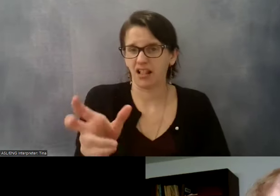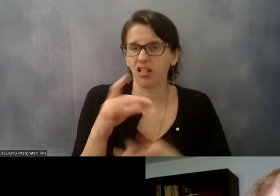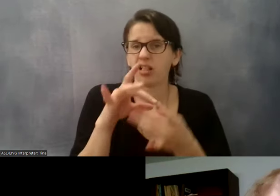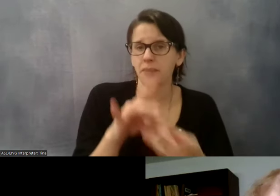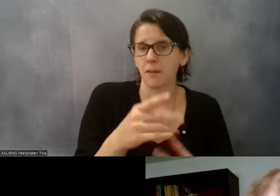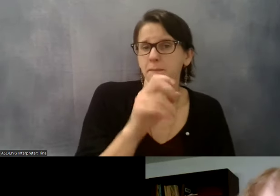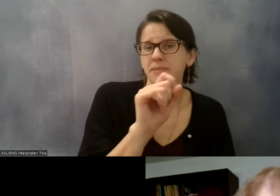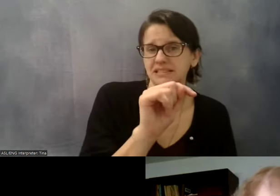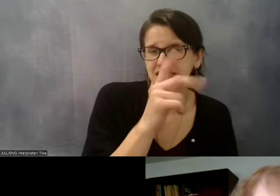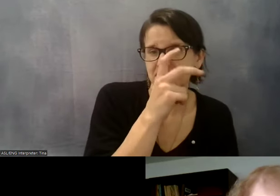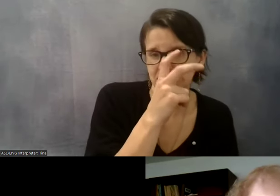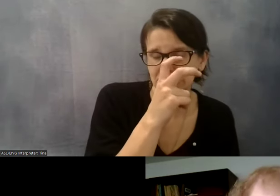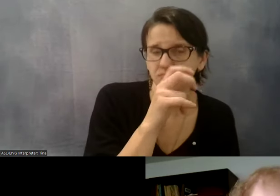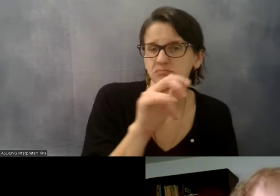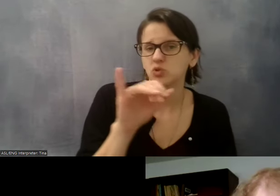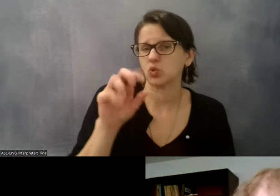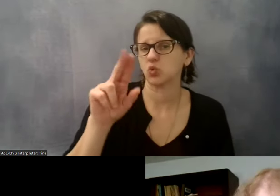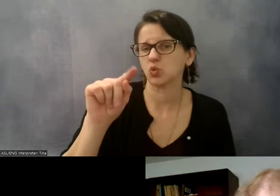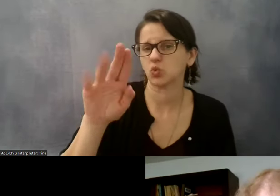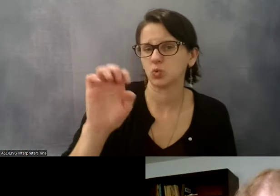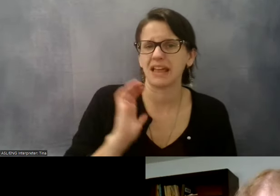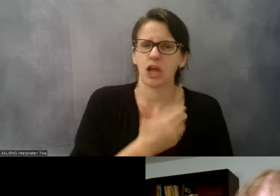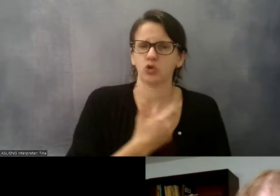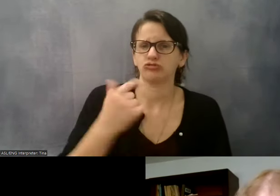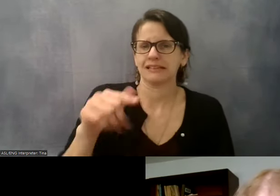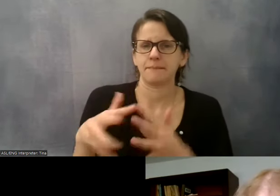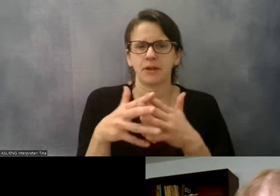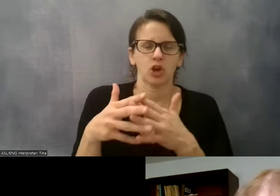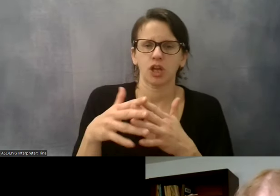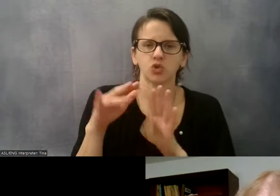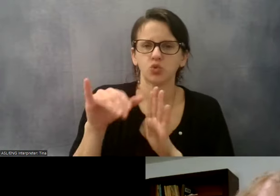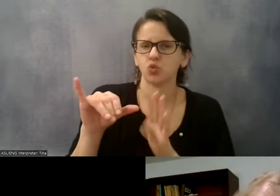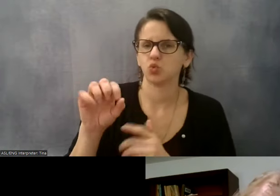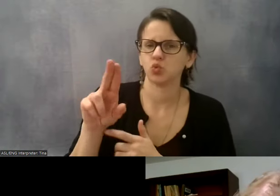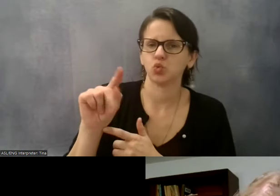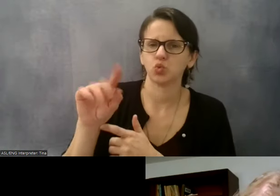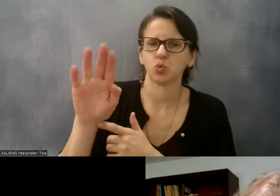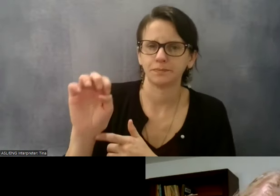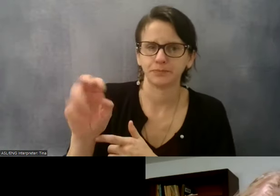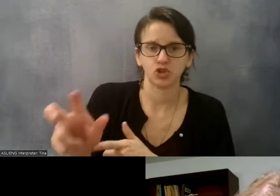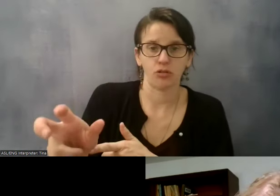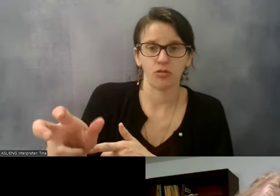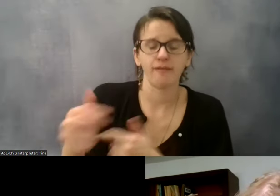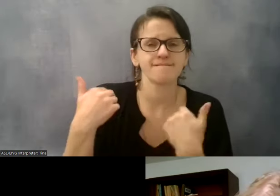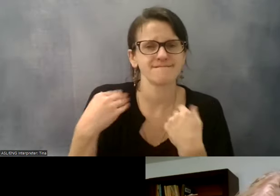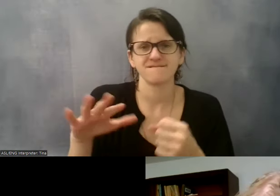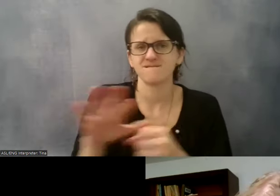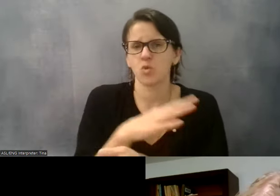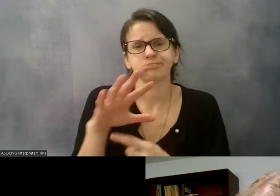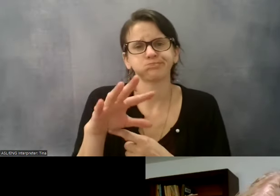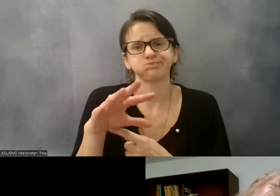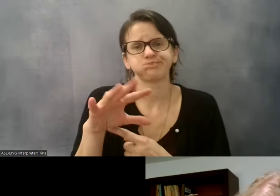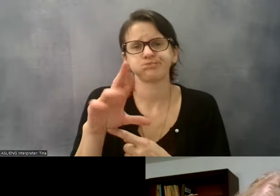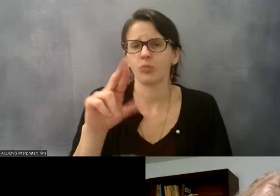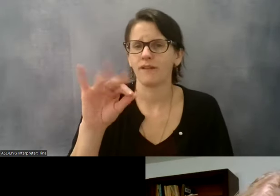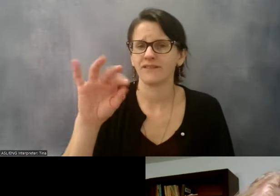now, Rafaela, could you tell us a little bit about the best way to keep out unwanted pests? And then more specifically, if